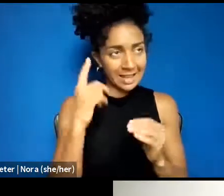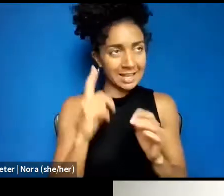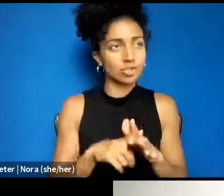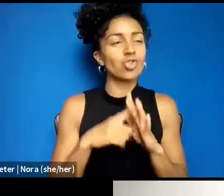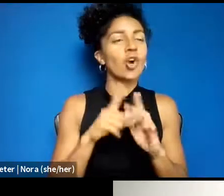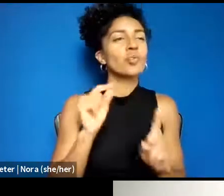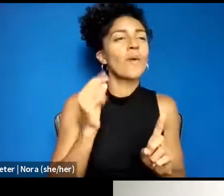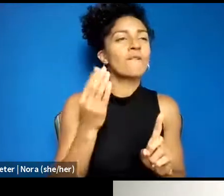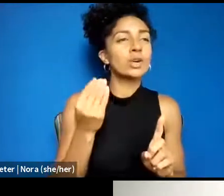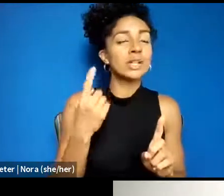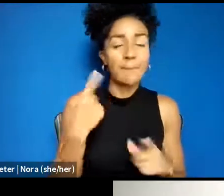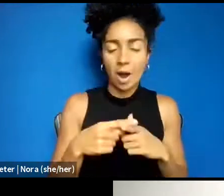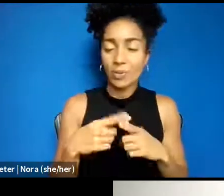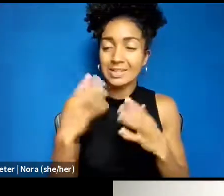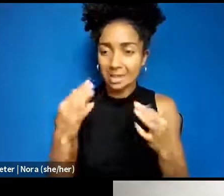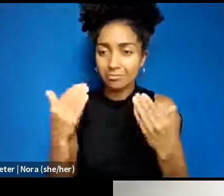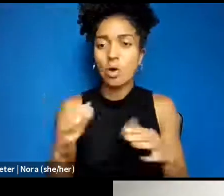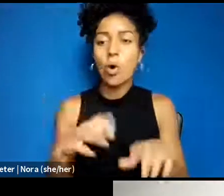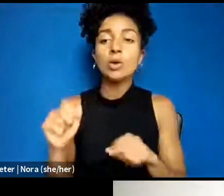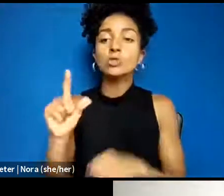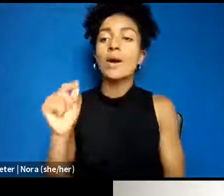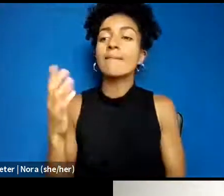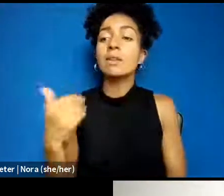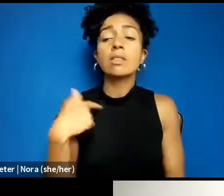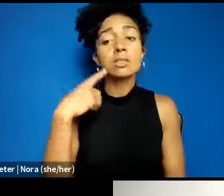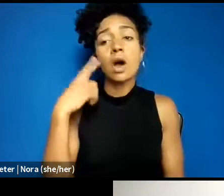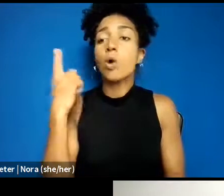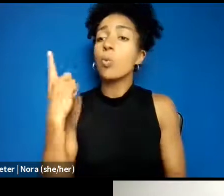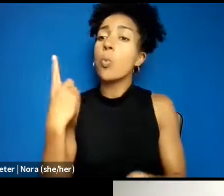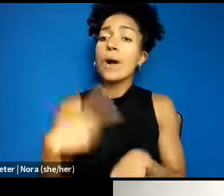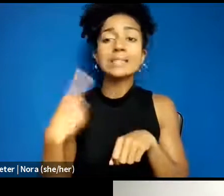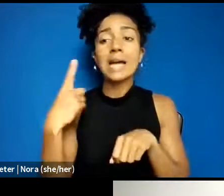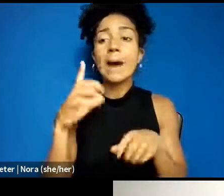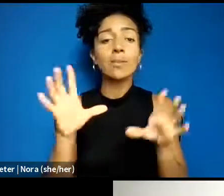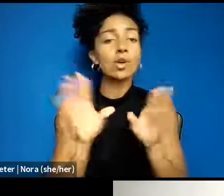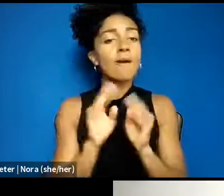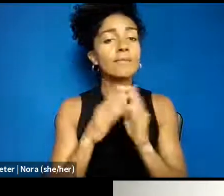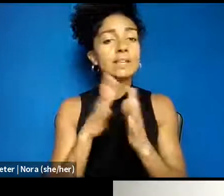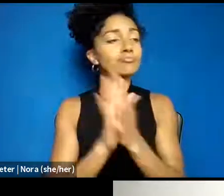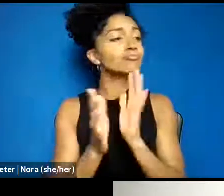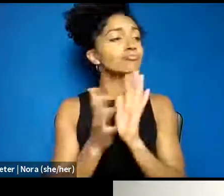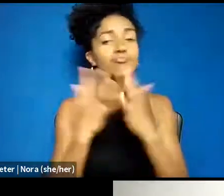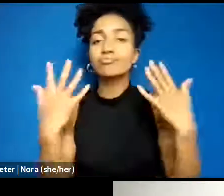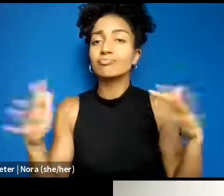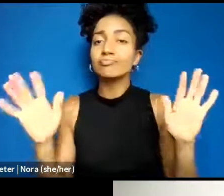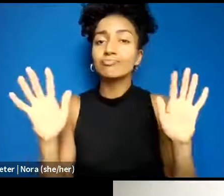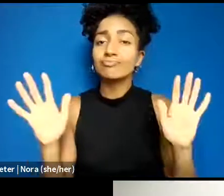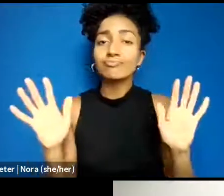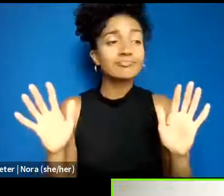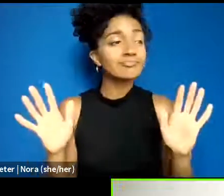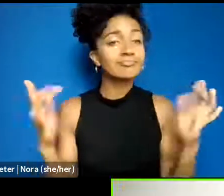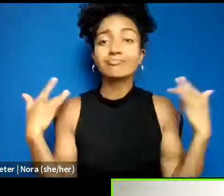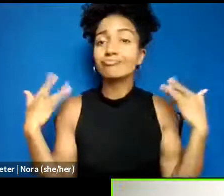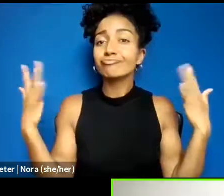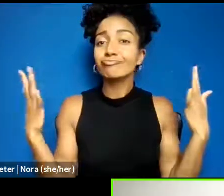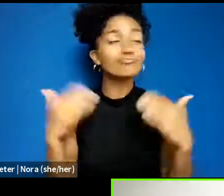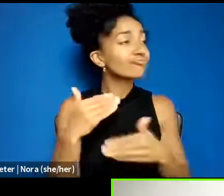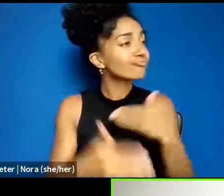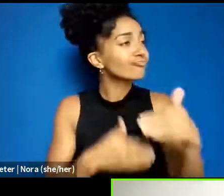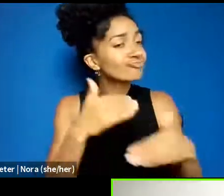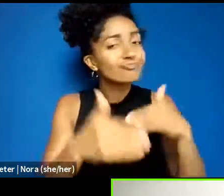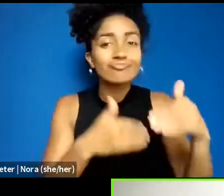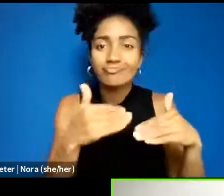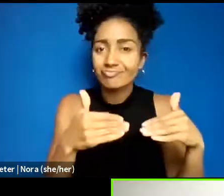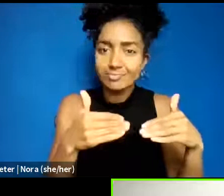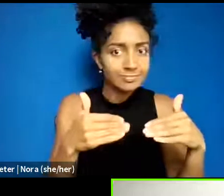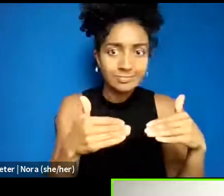where we thought it was going to be a one-off conference, right? We thought we were going to have one once, kind of wash our hands of it and keep going. And